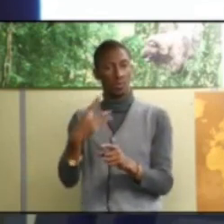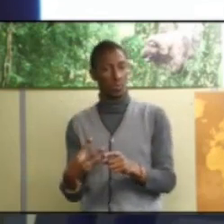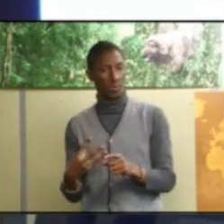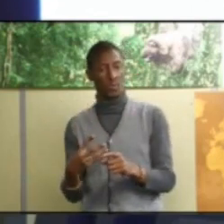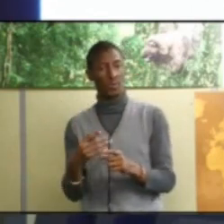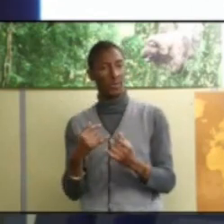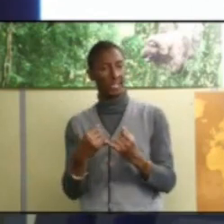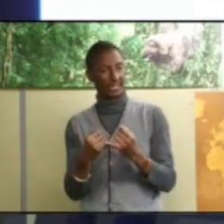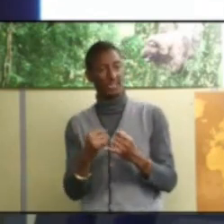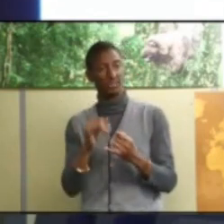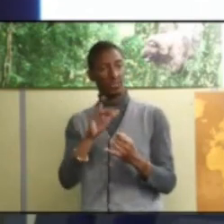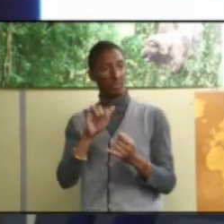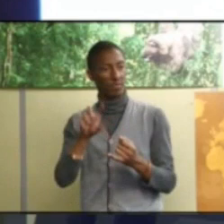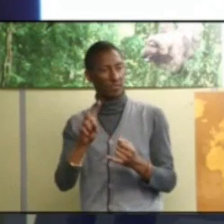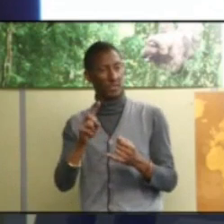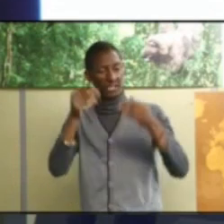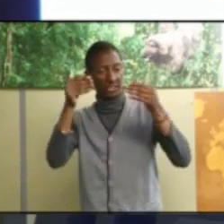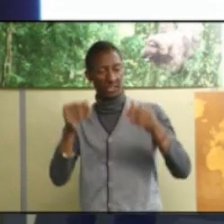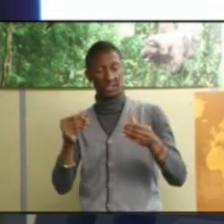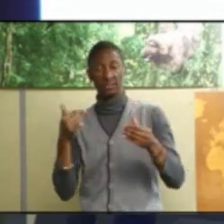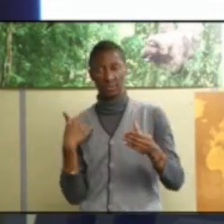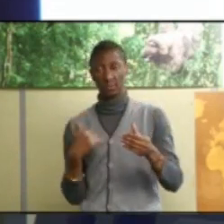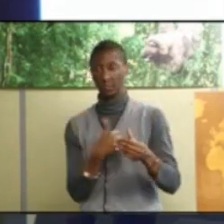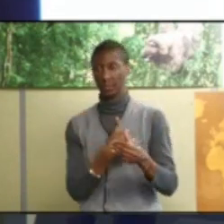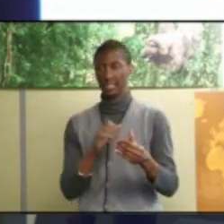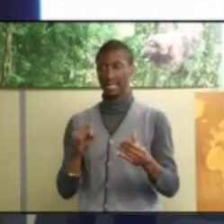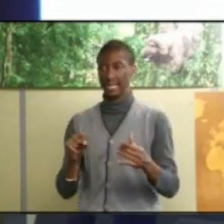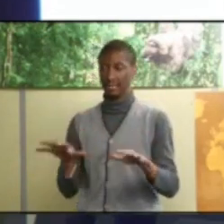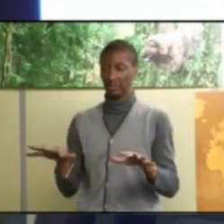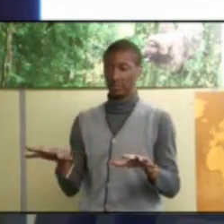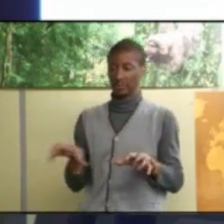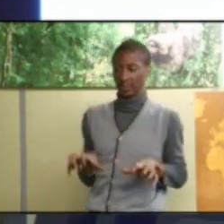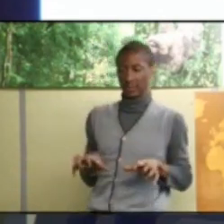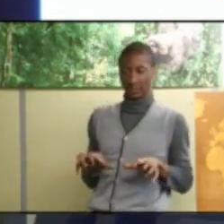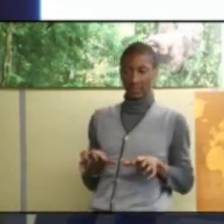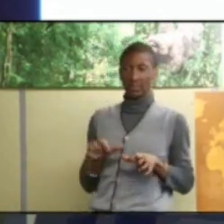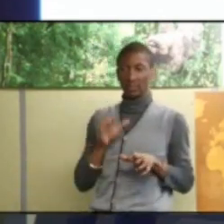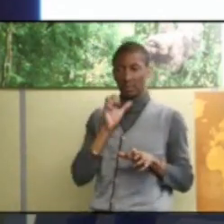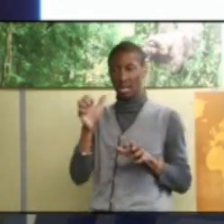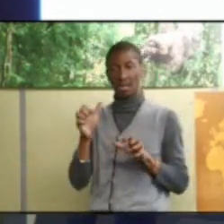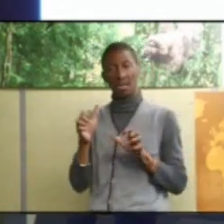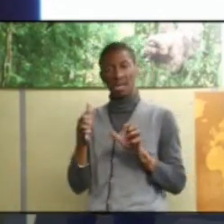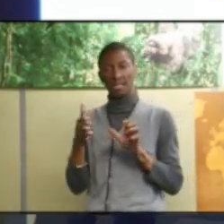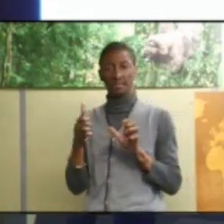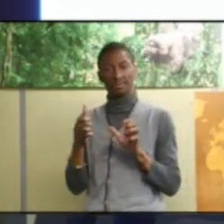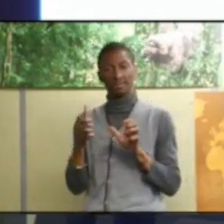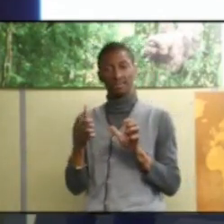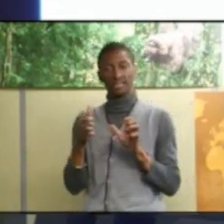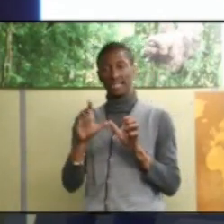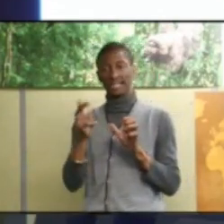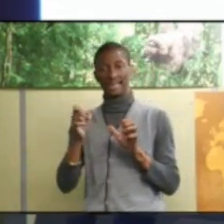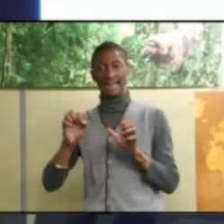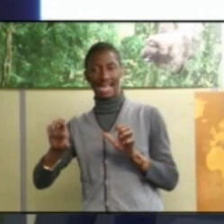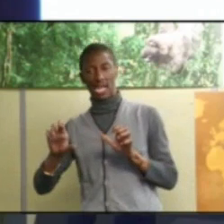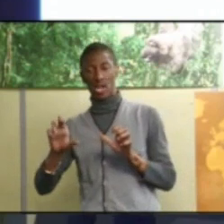so we had to hoard some non-glare acrylic for a while just to have it for our exhibits.